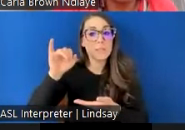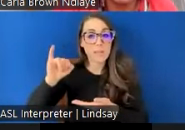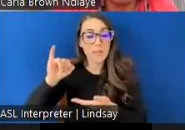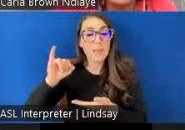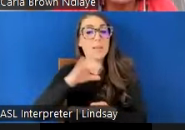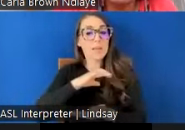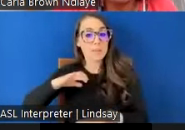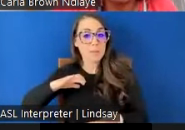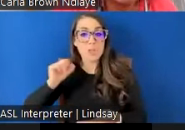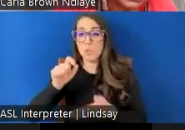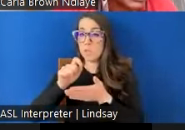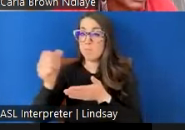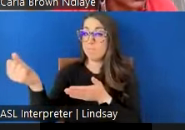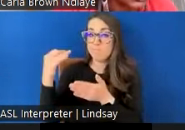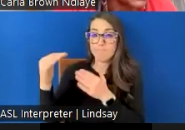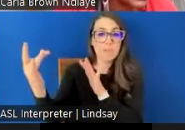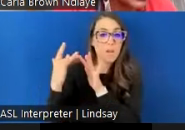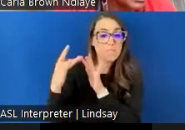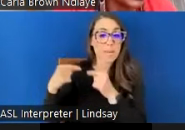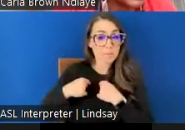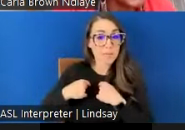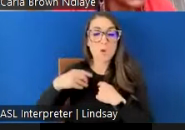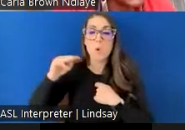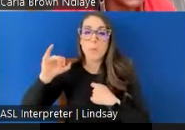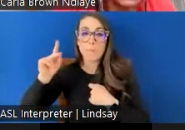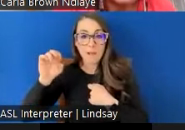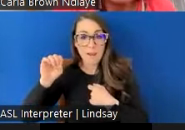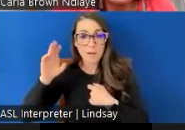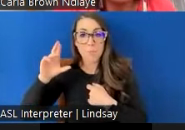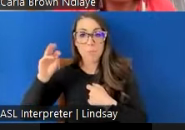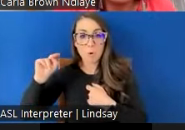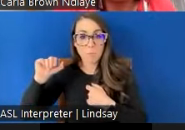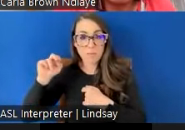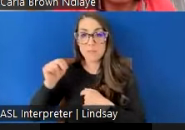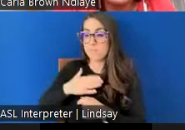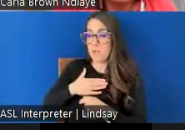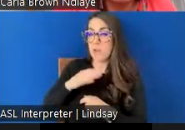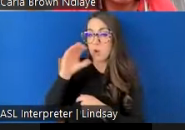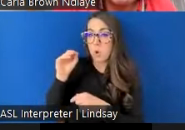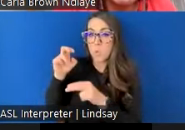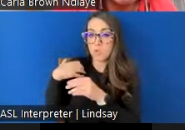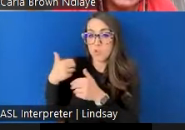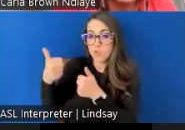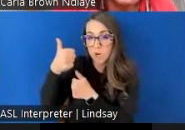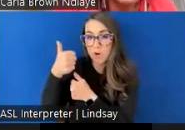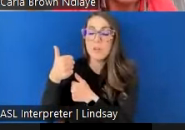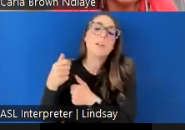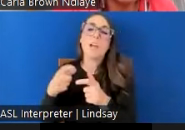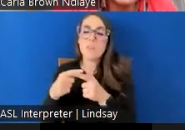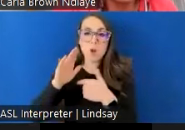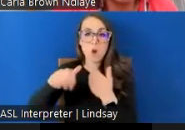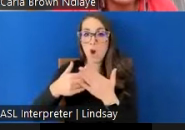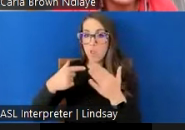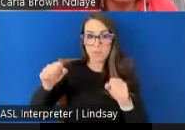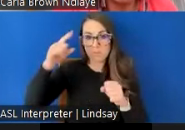Mike Roman, who is my co-chair, so that we can really more minds, you know, put our minds together